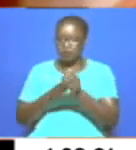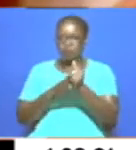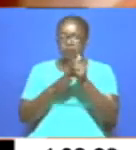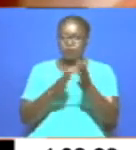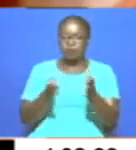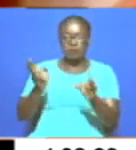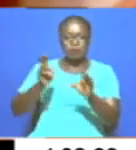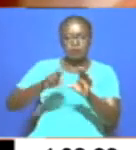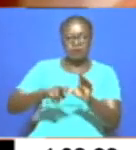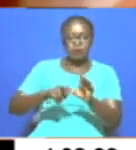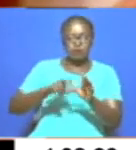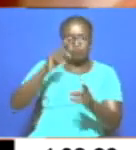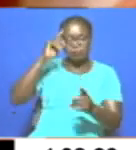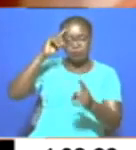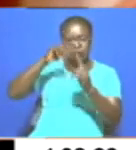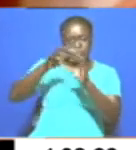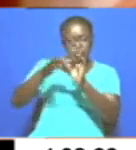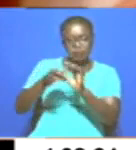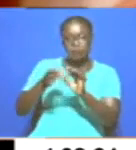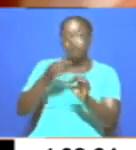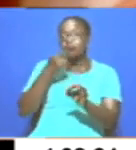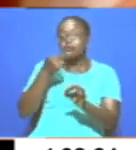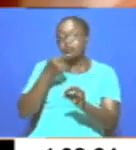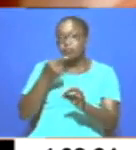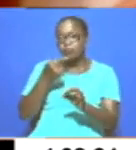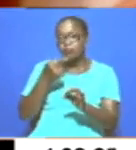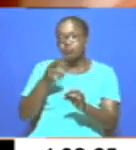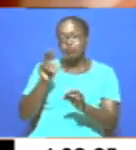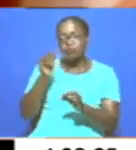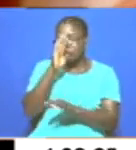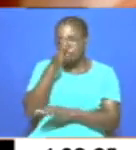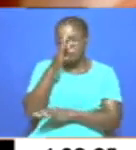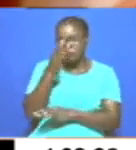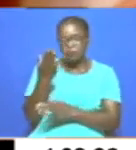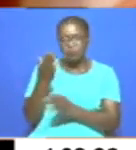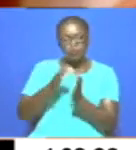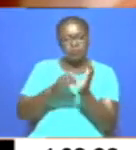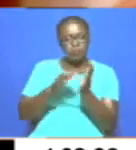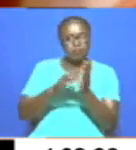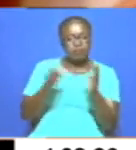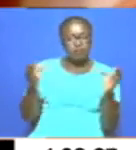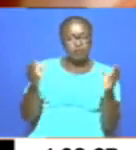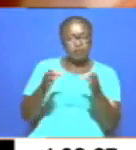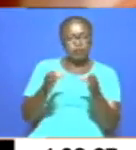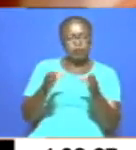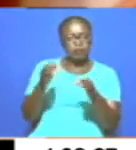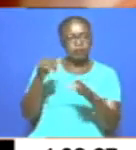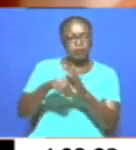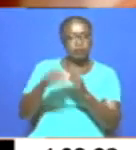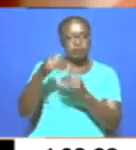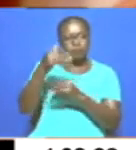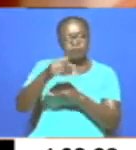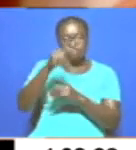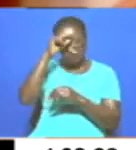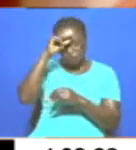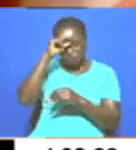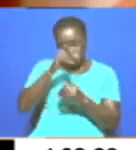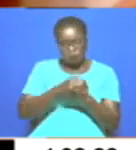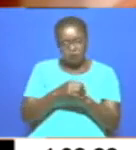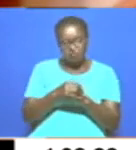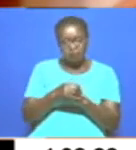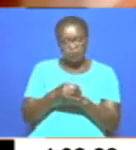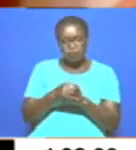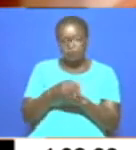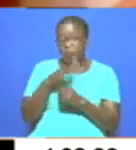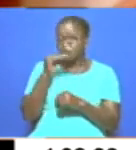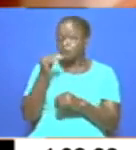joining Azimio la Umoja, stating that there is no doubt that Kamba community will be in the next government. Nguna, who was speaking